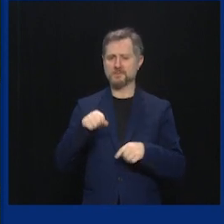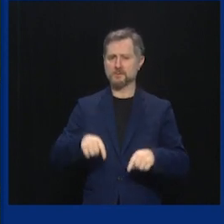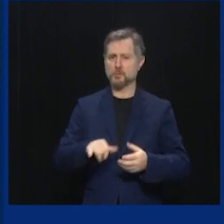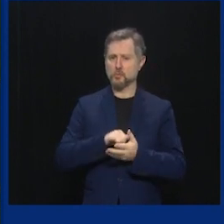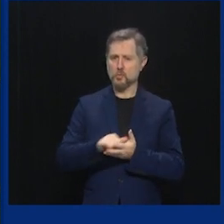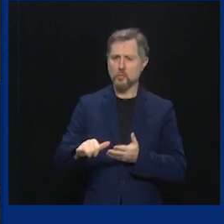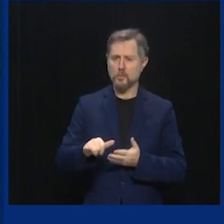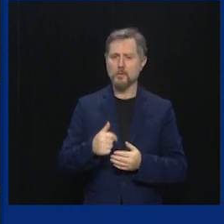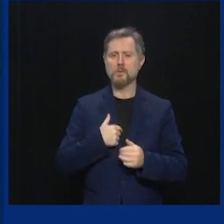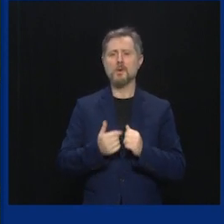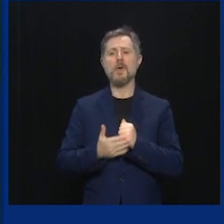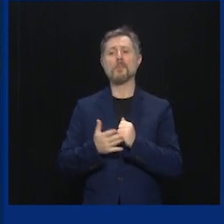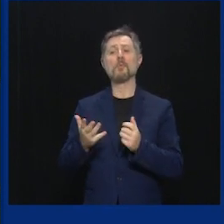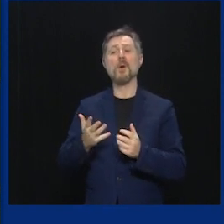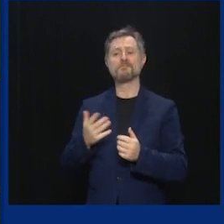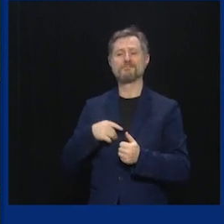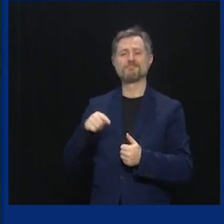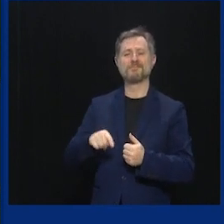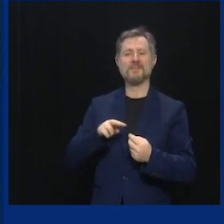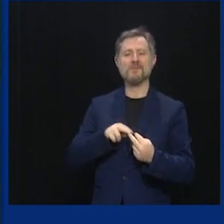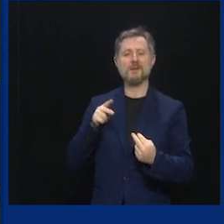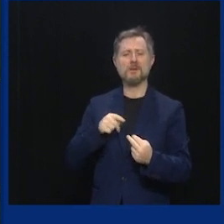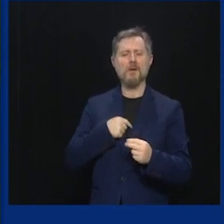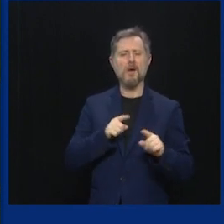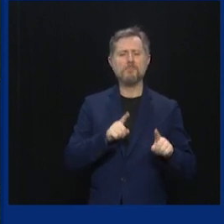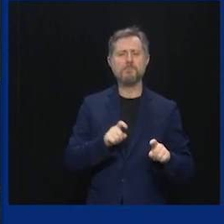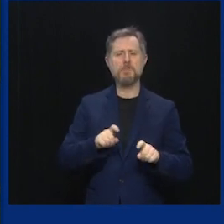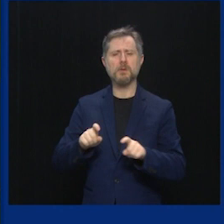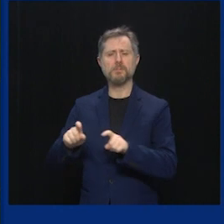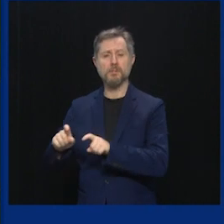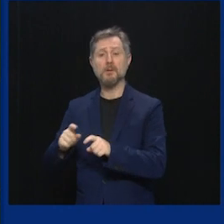with the sequencing so that the surveillance of variant strains could